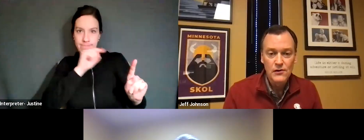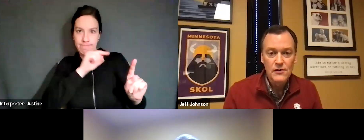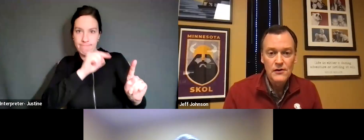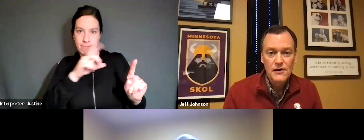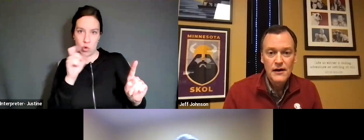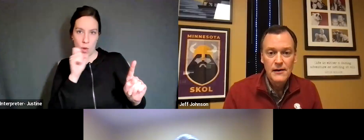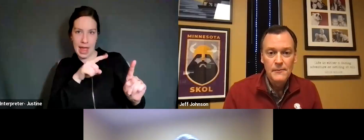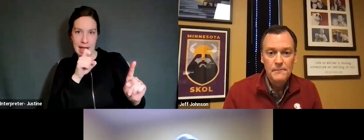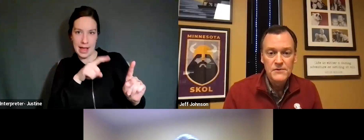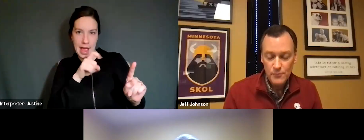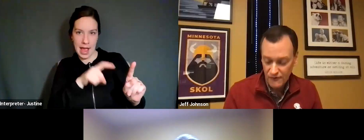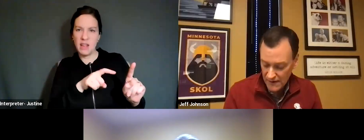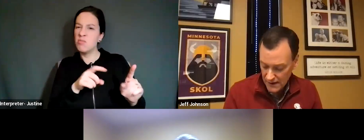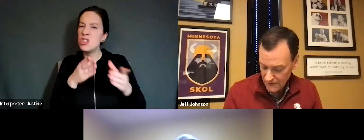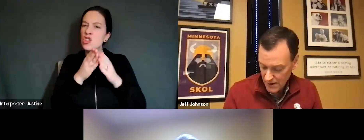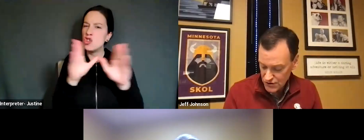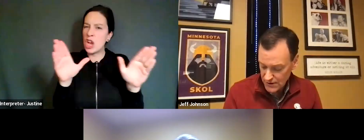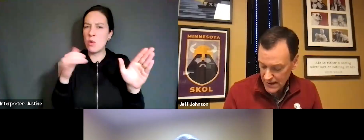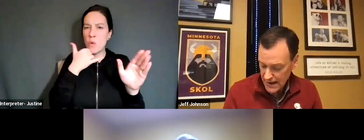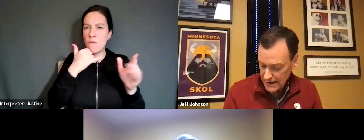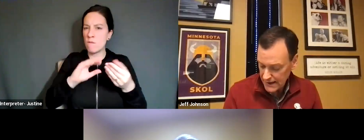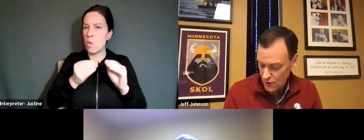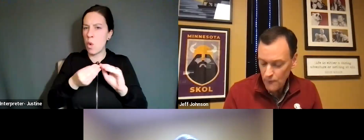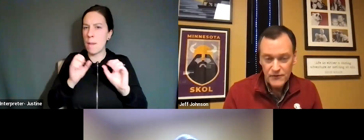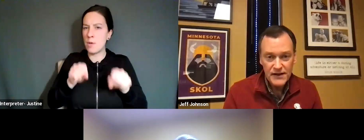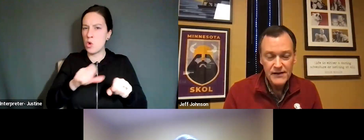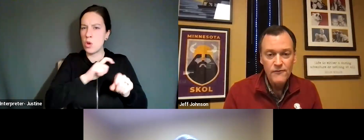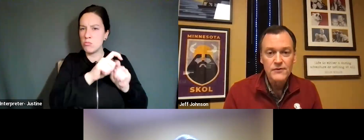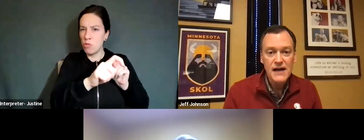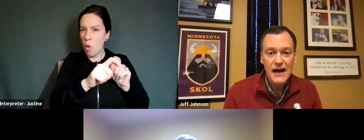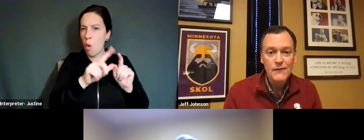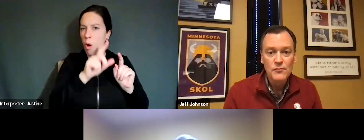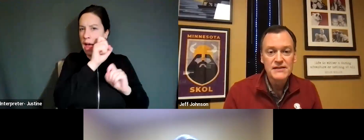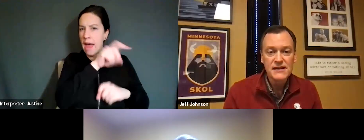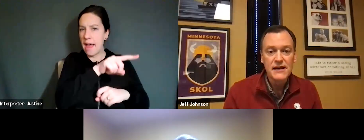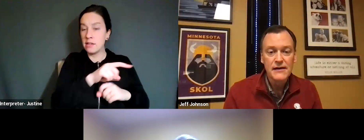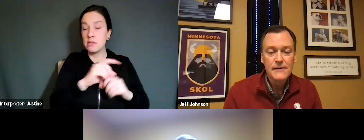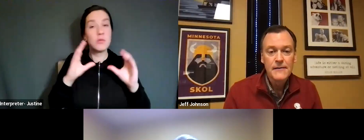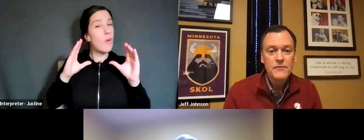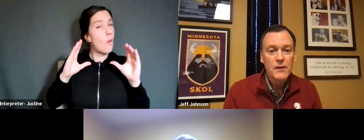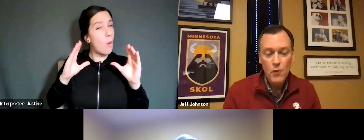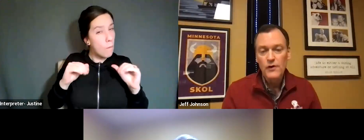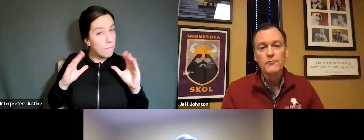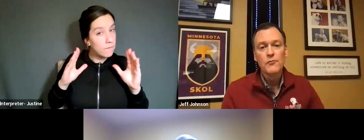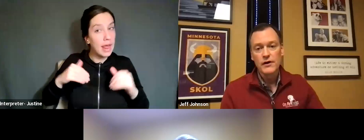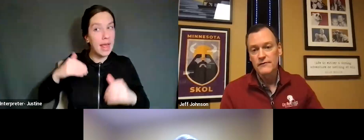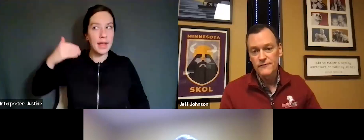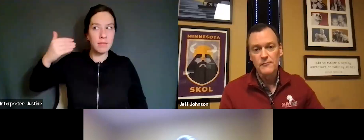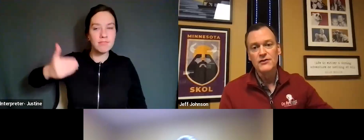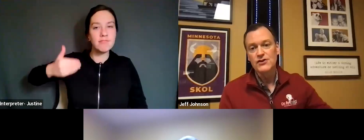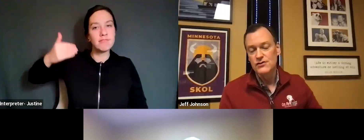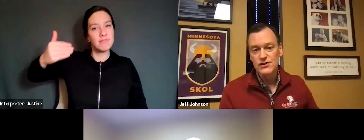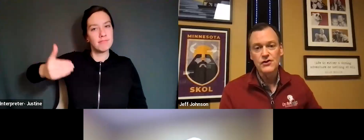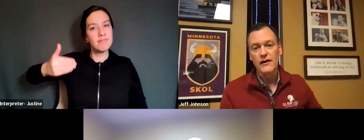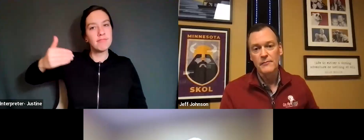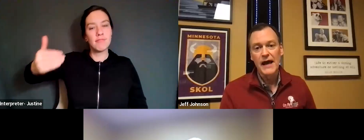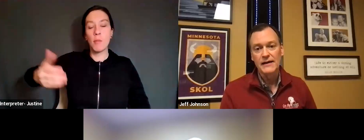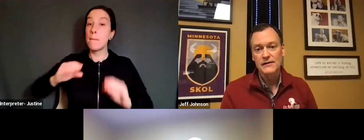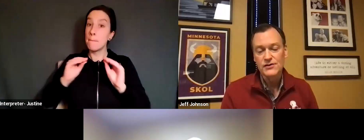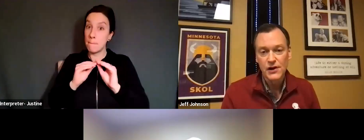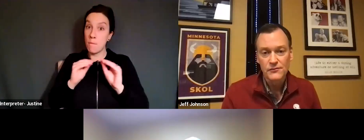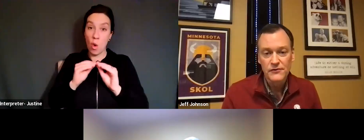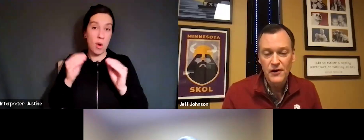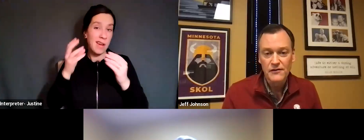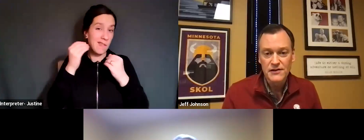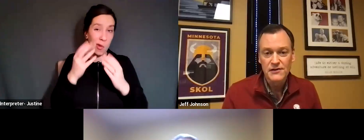she will she'll provide that information. And again, hopefully over time, we'll be seeing more and more information just